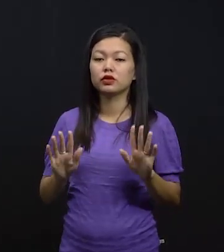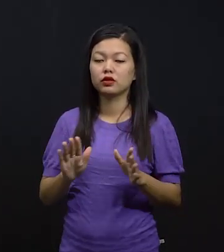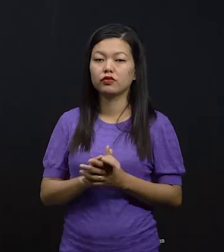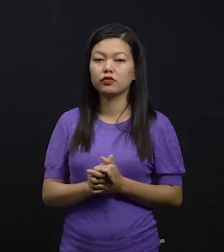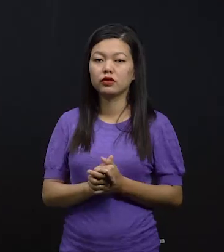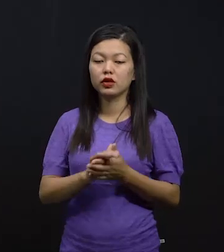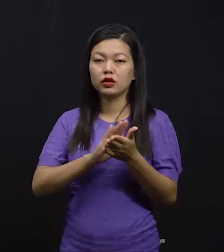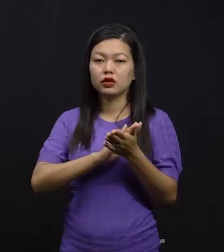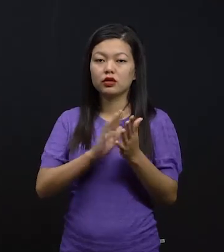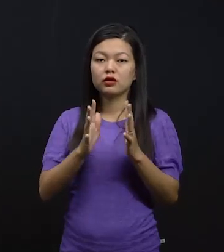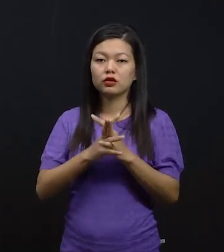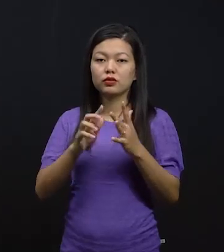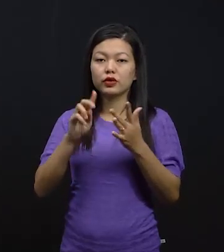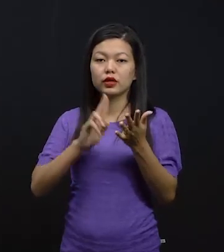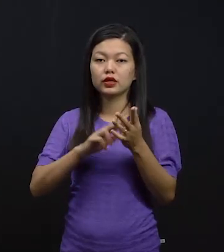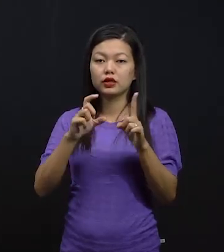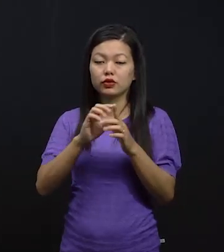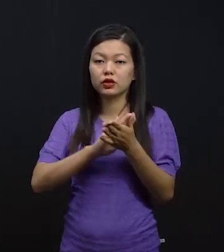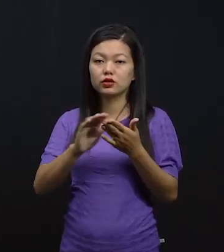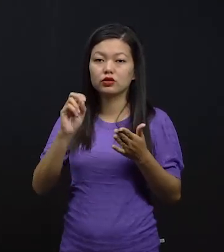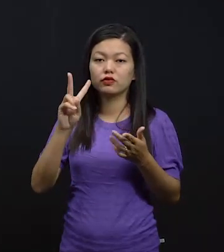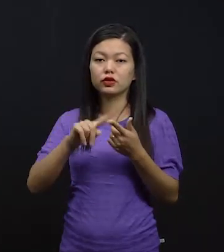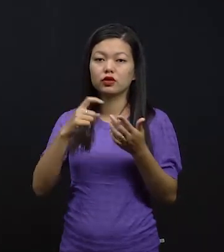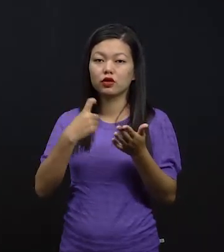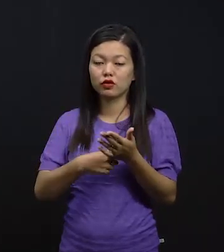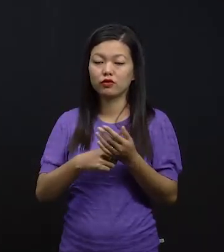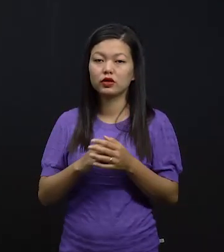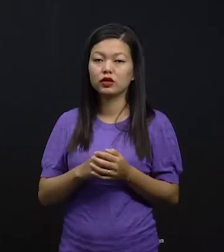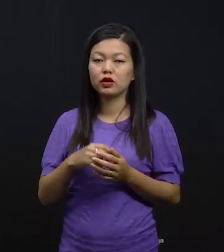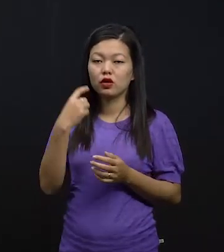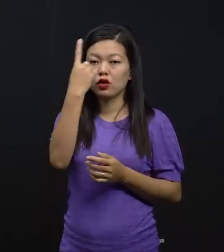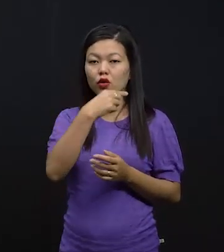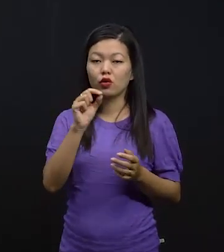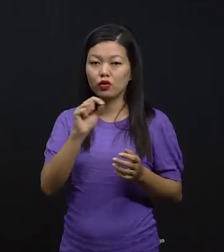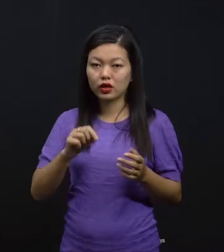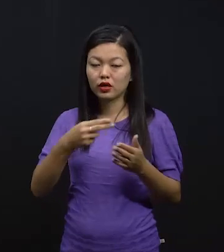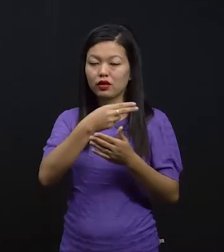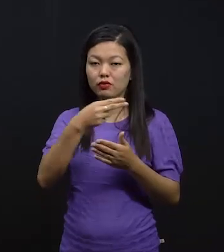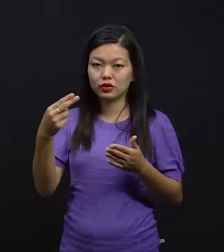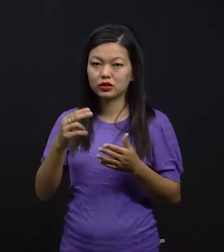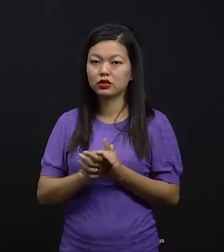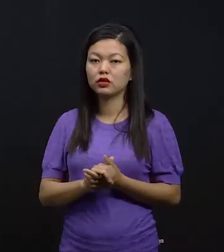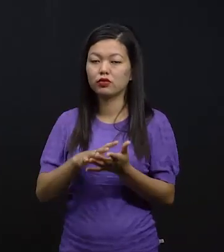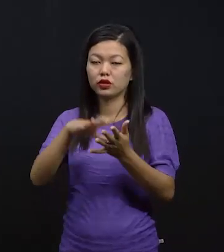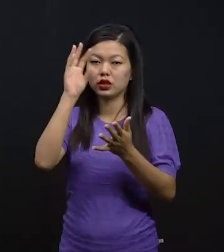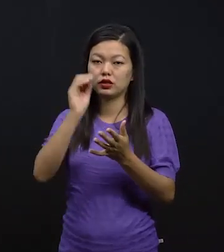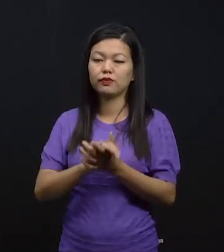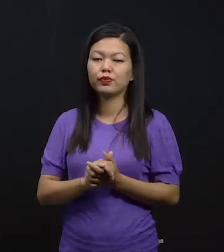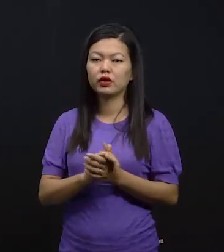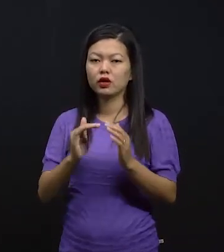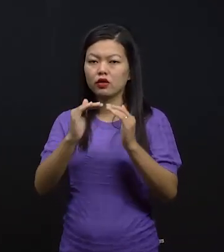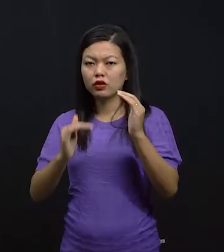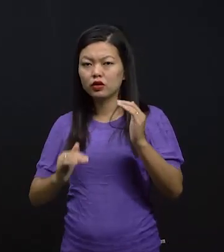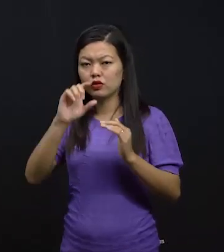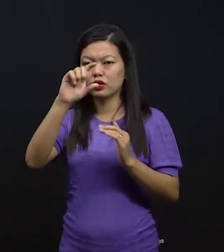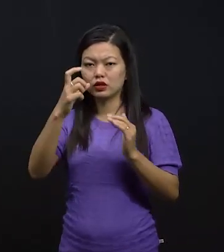is. We will now discuss about the poet. You know who is a poet? Because from your lower classes in your English class,